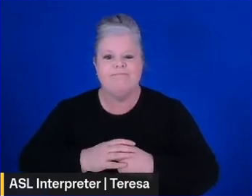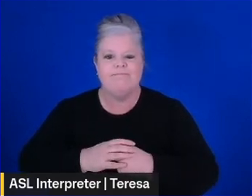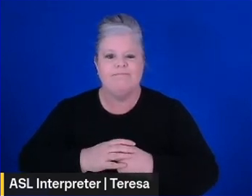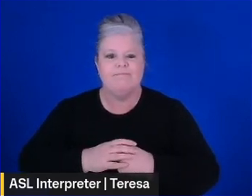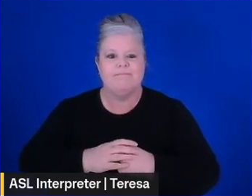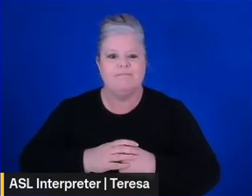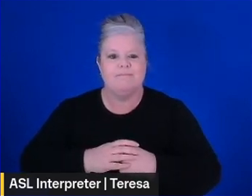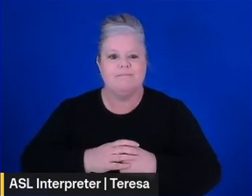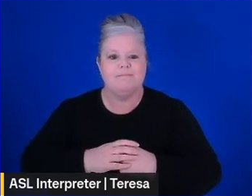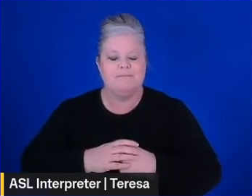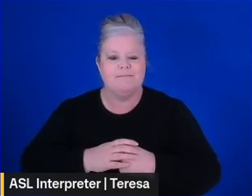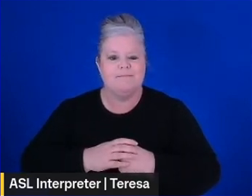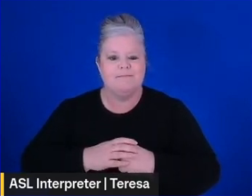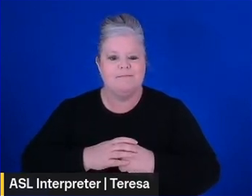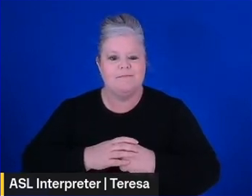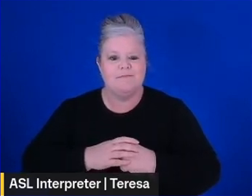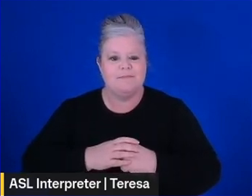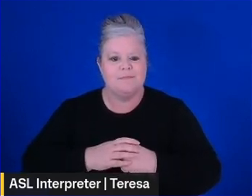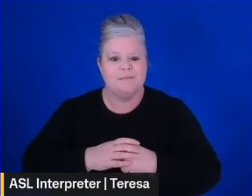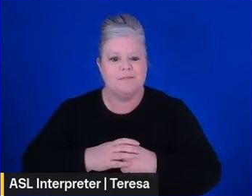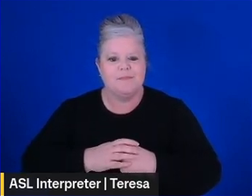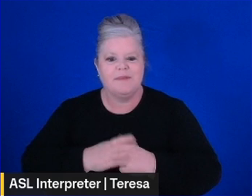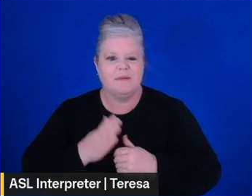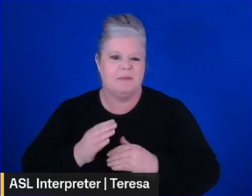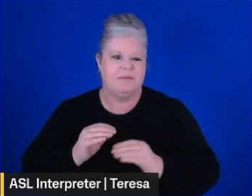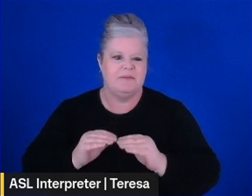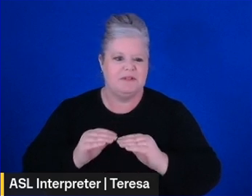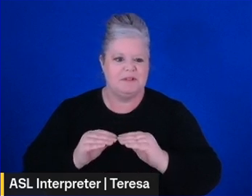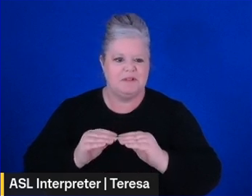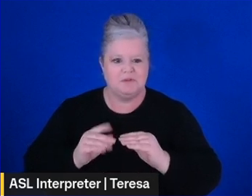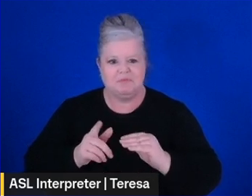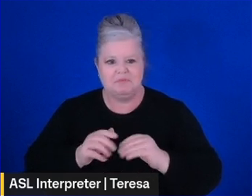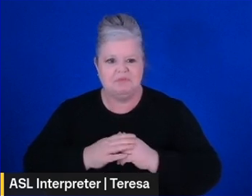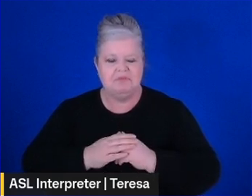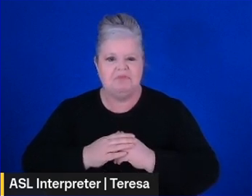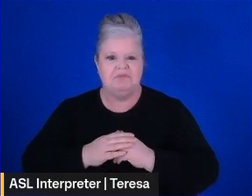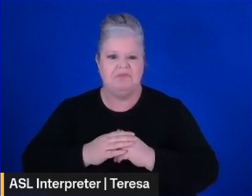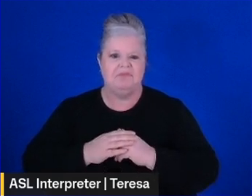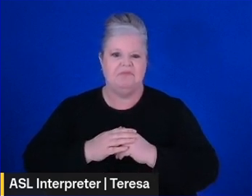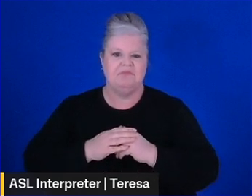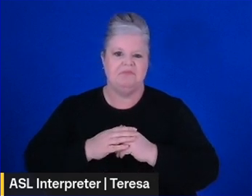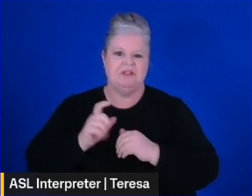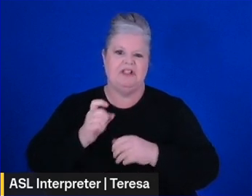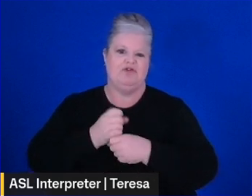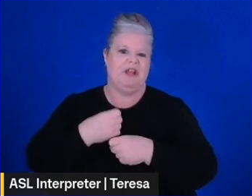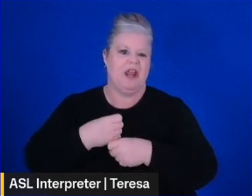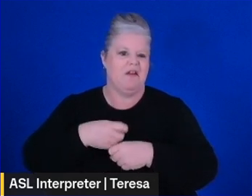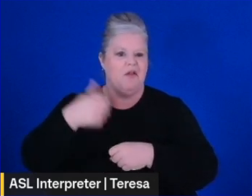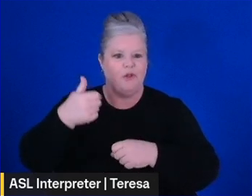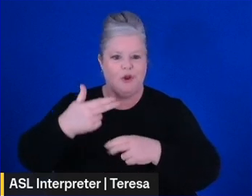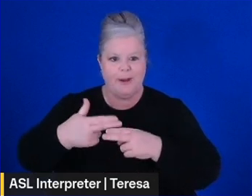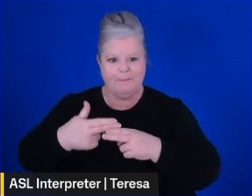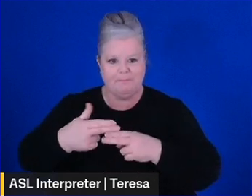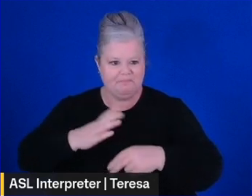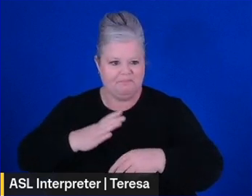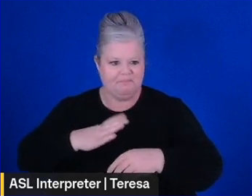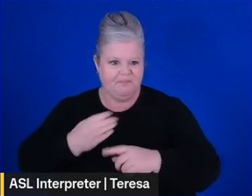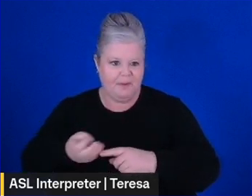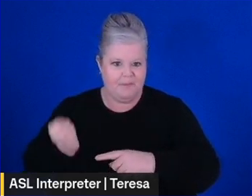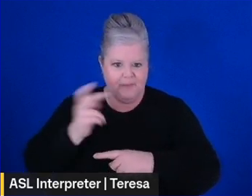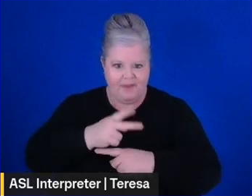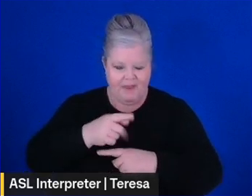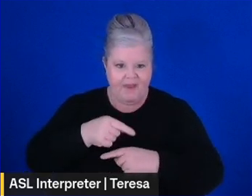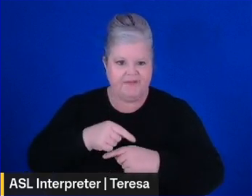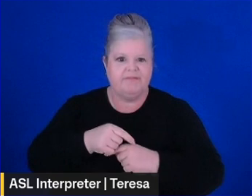Can just create with another name. Okay, no problem. So back to application, create